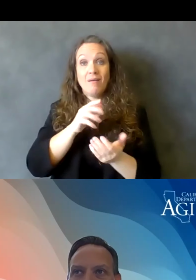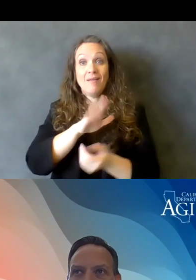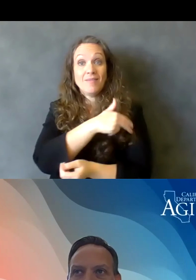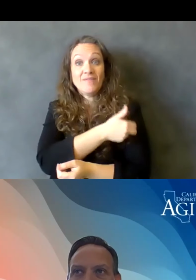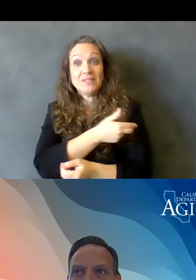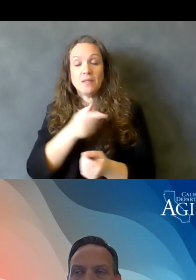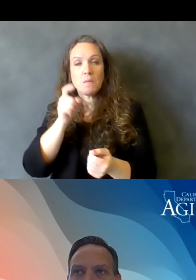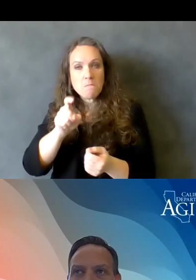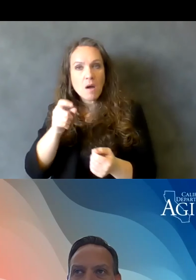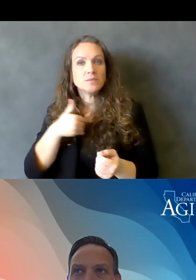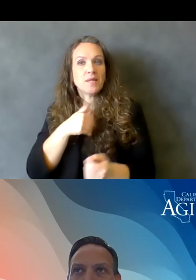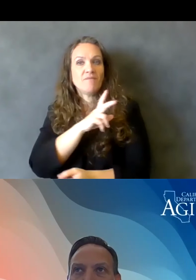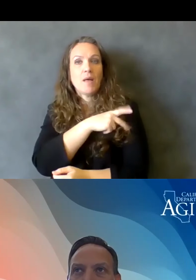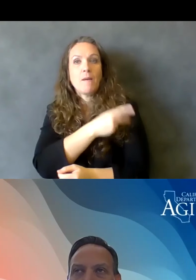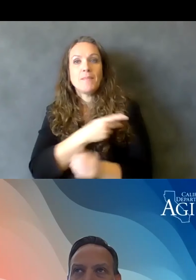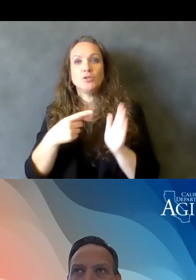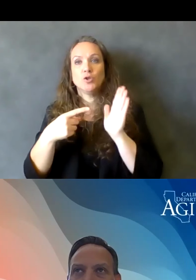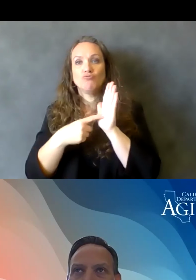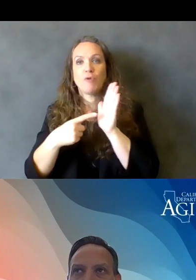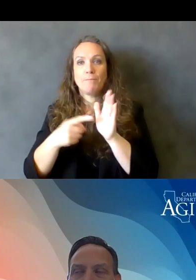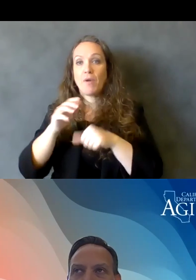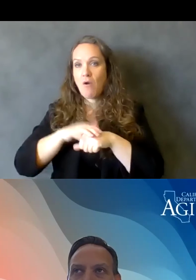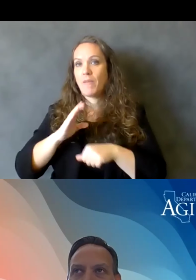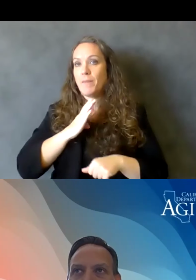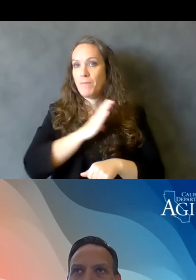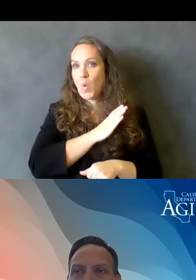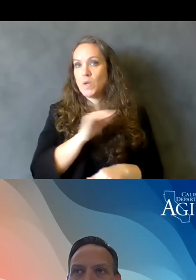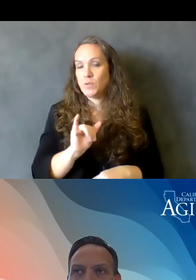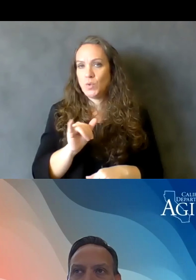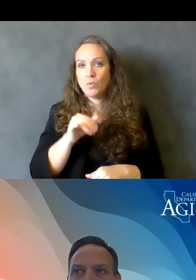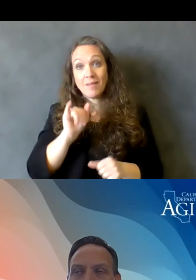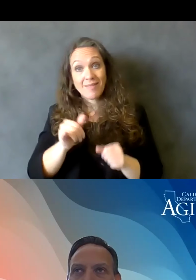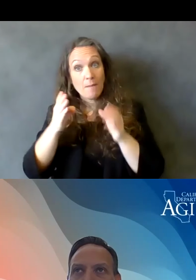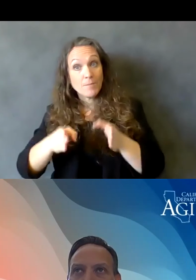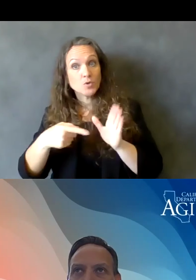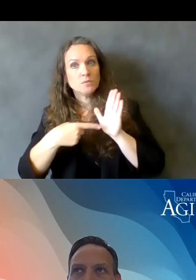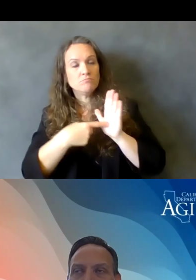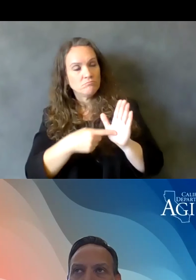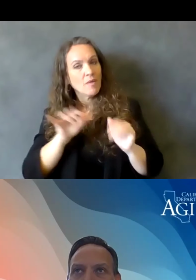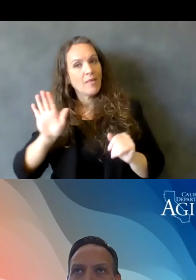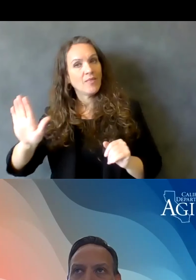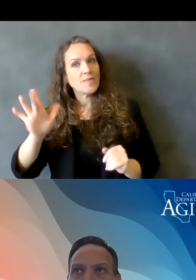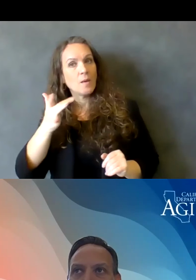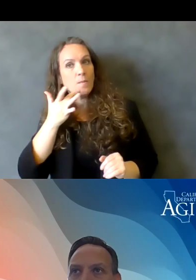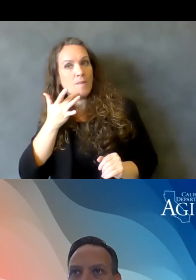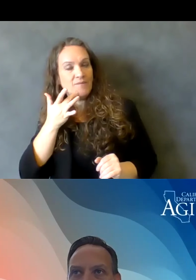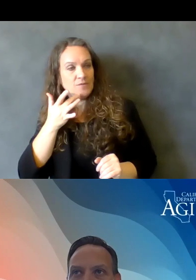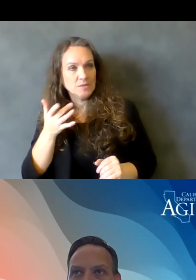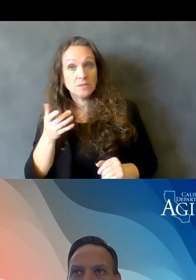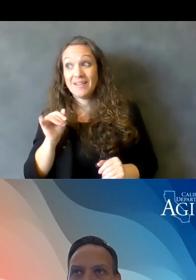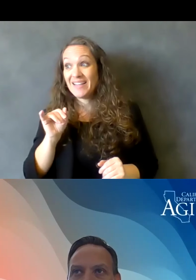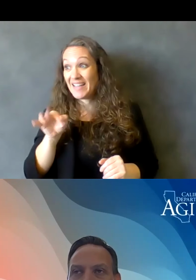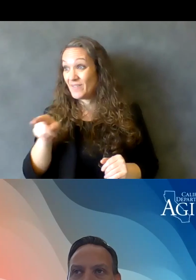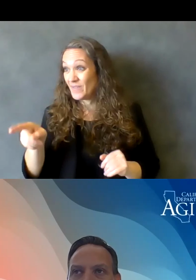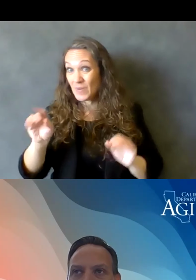a patient representative on the board that's supposed to represent the wishes of the patient in the event that they don't have a